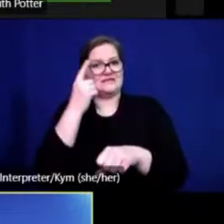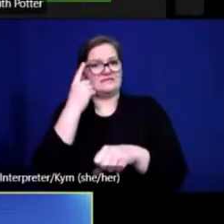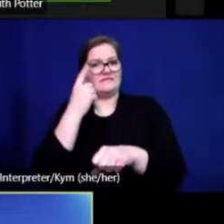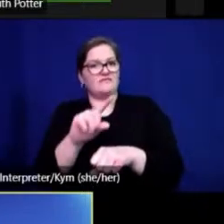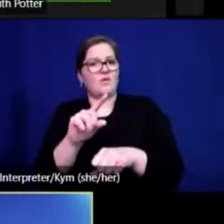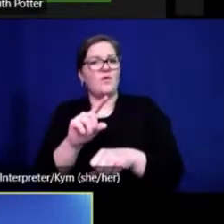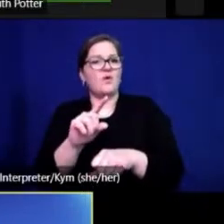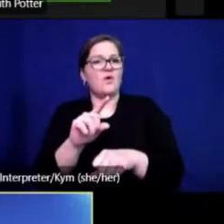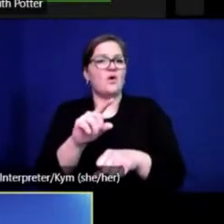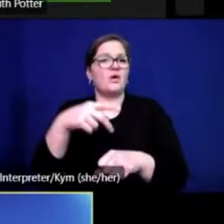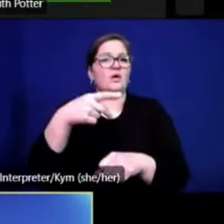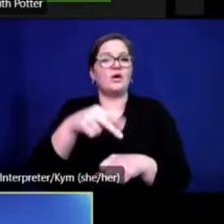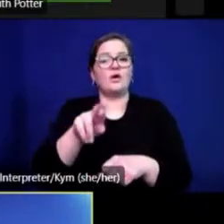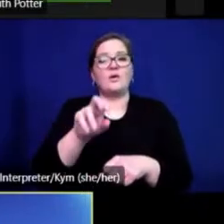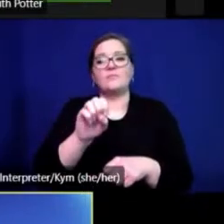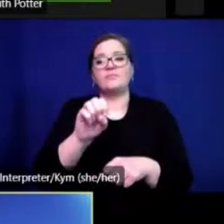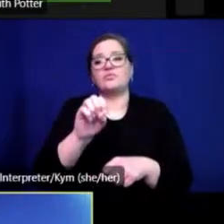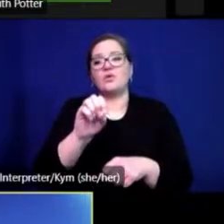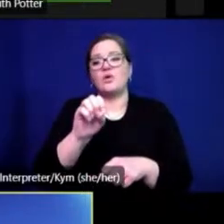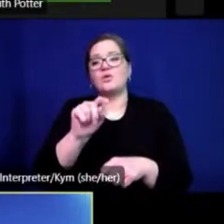y'all, both of y'all could talk on that for a minute.